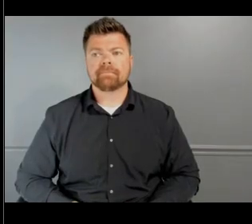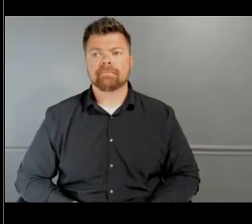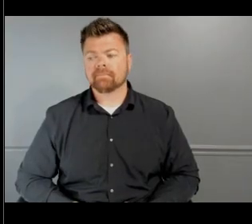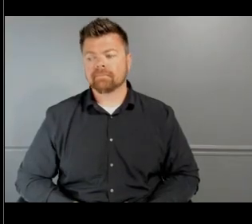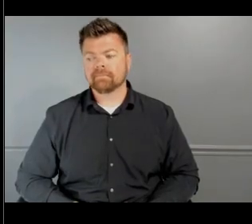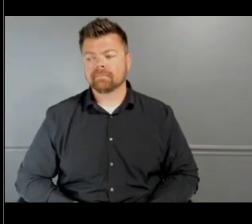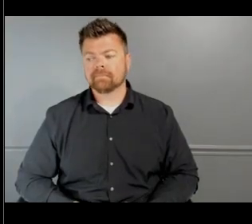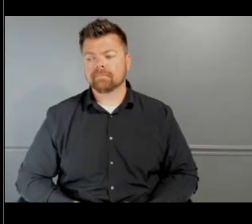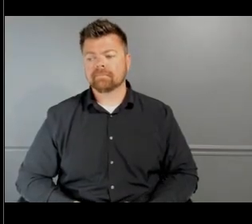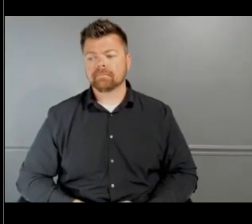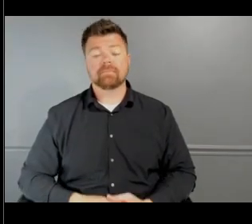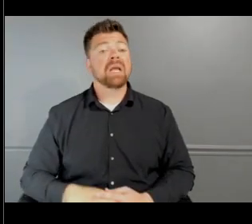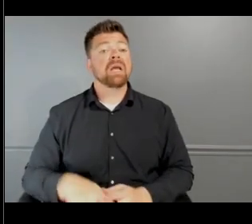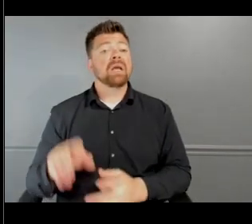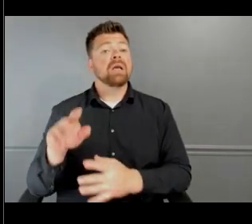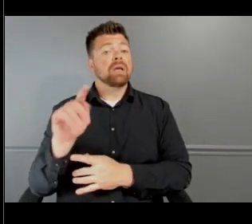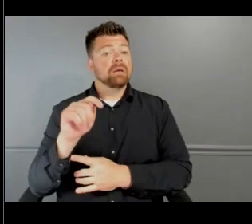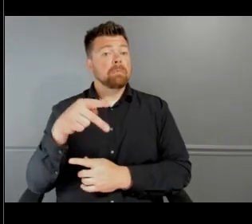Powder rooms.